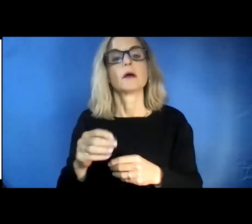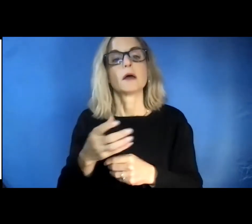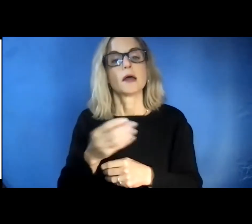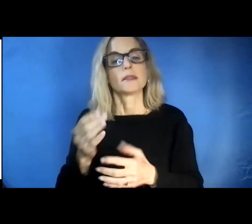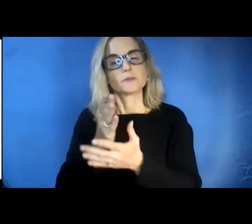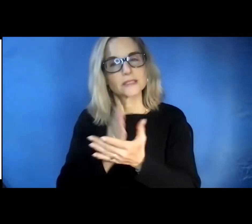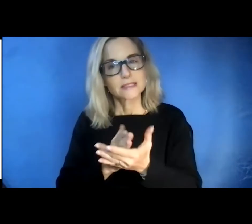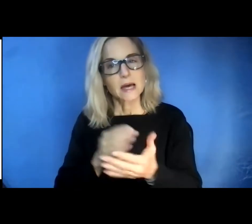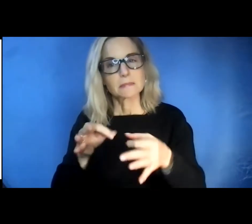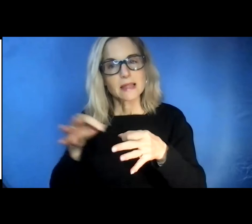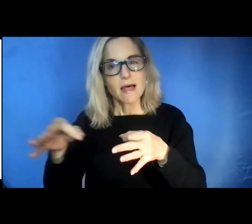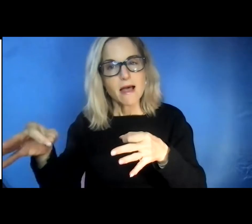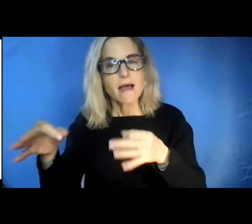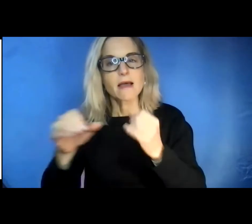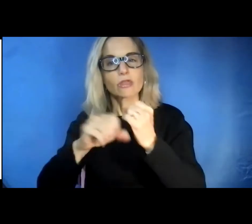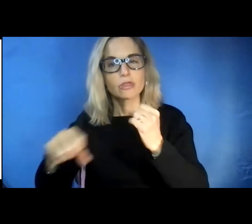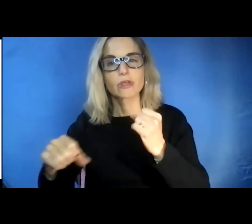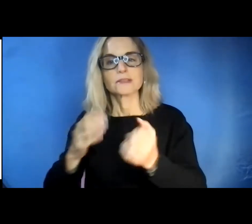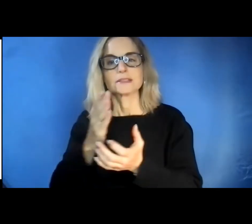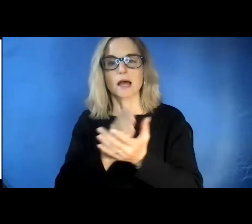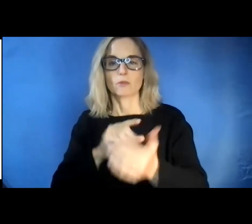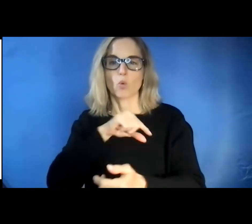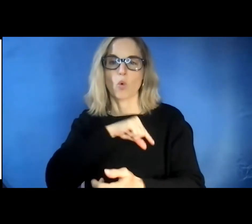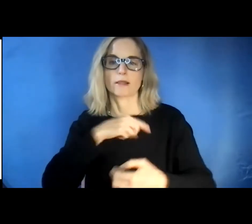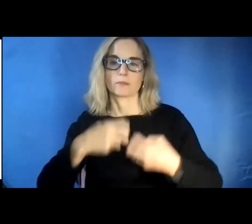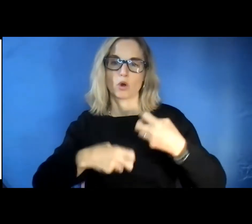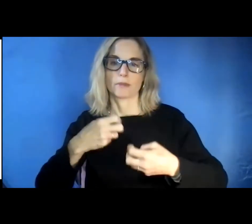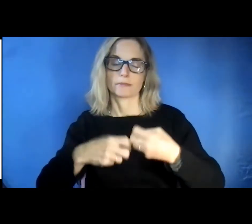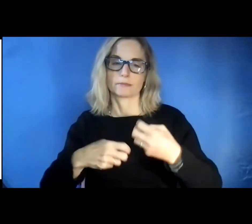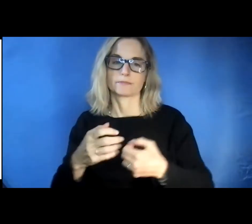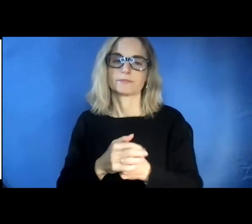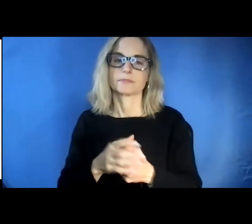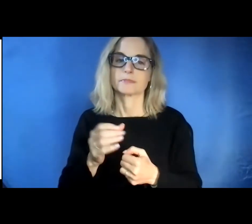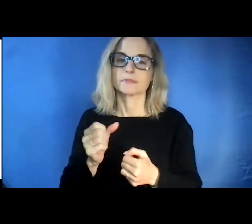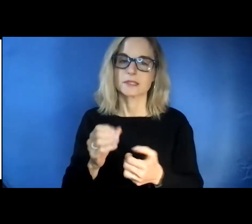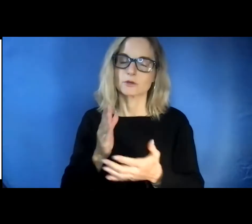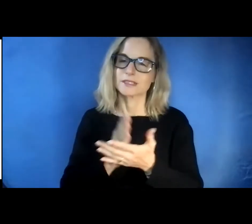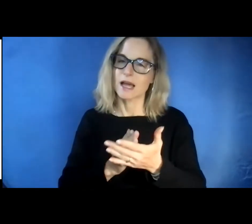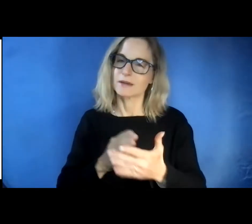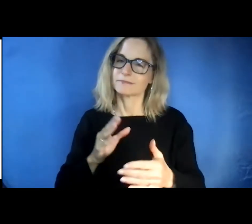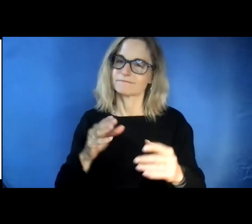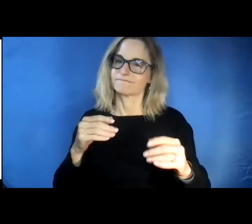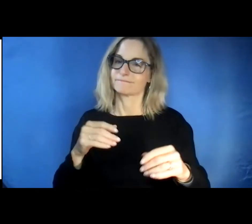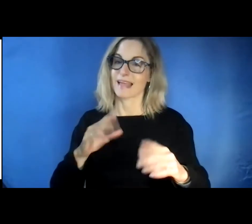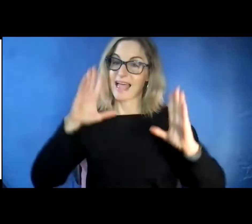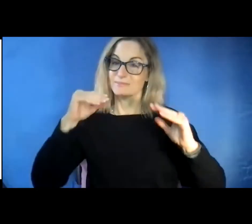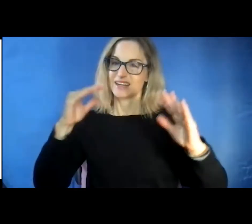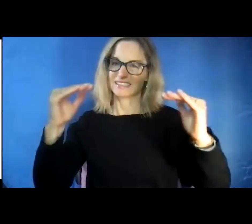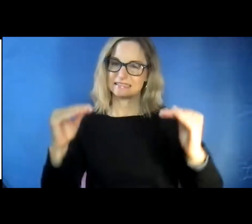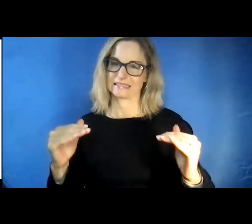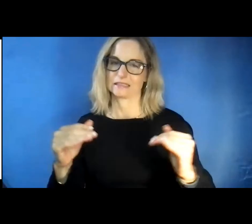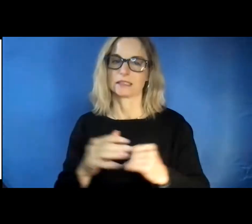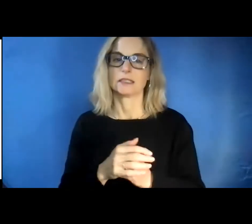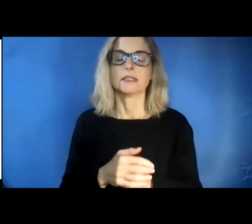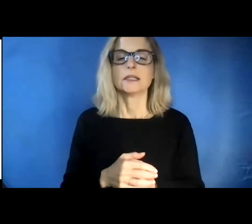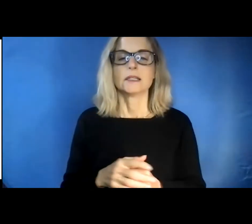which means output has fallen below expectations. Being able to smooth things out here is seen as imperative for Tesla. Before I enter the